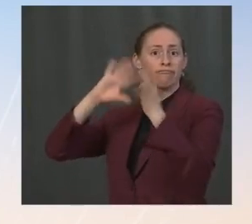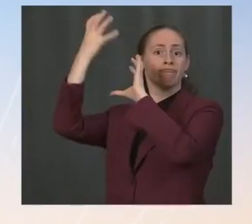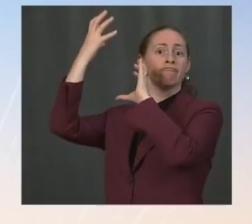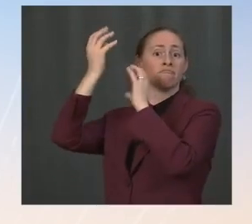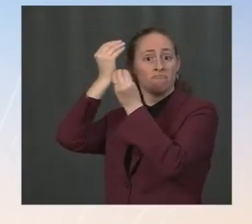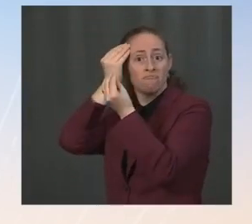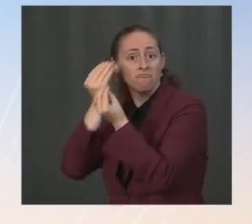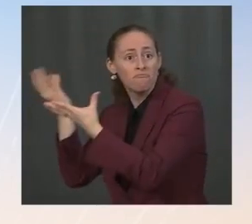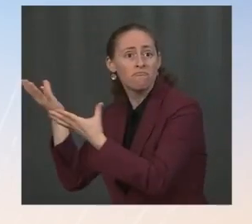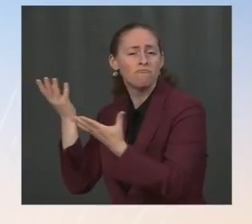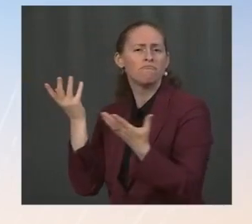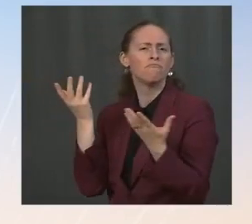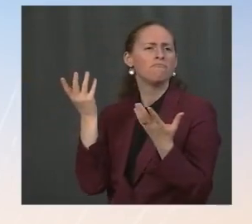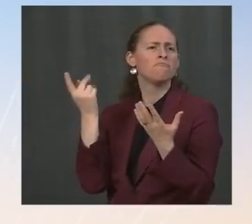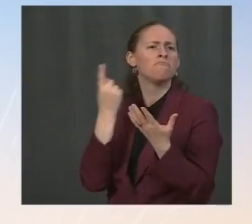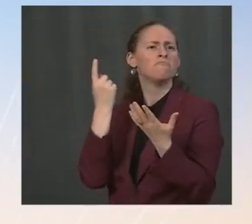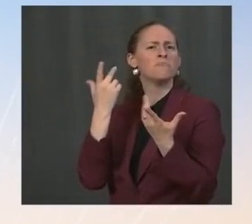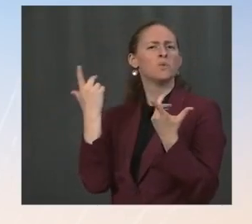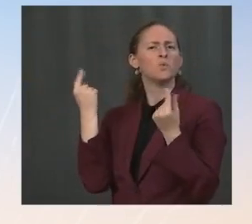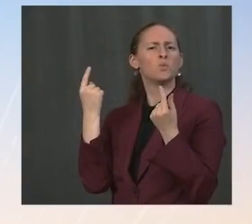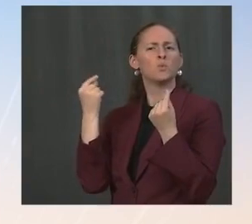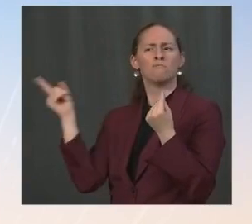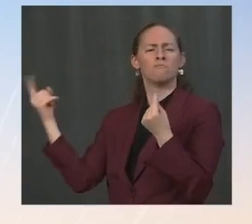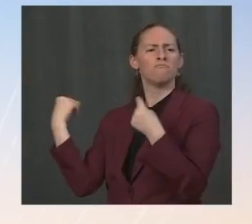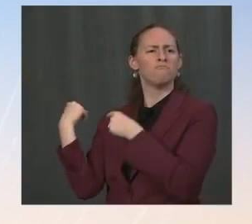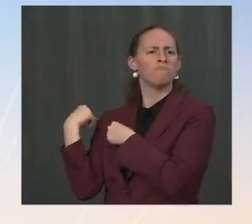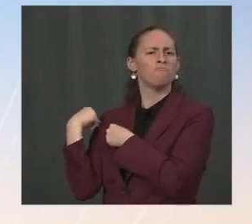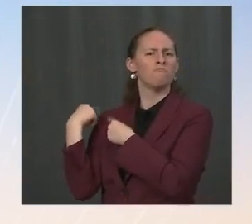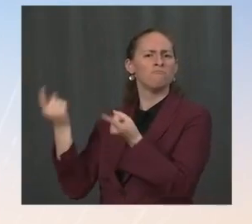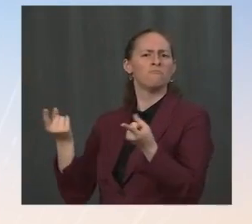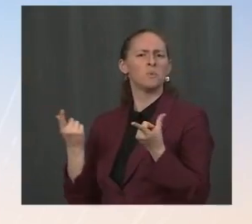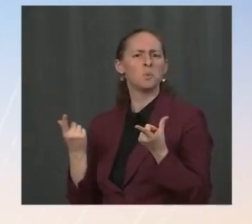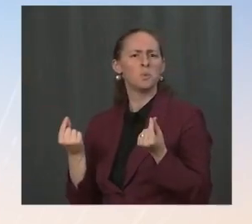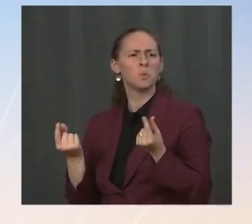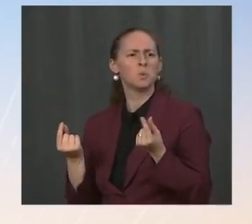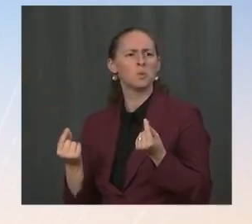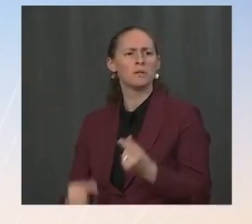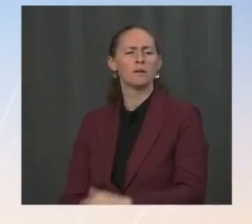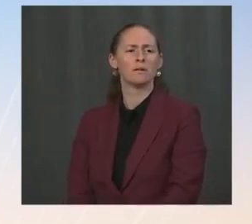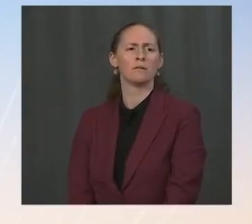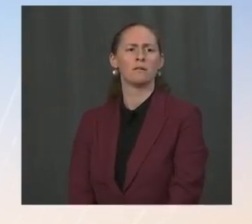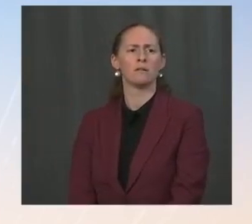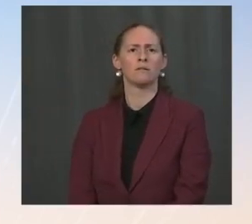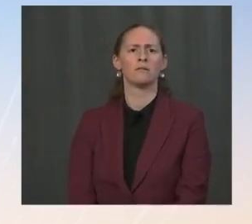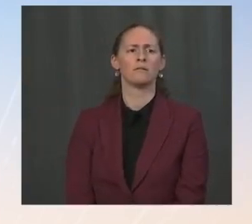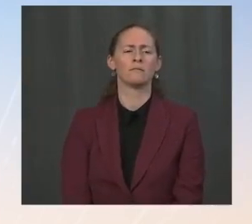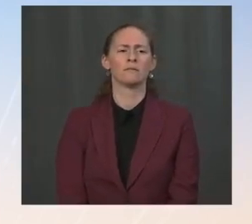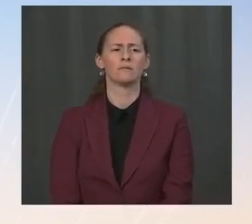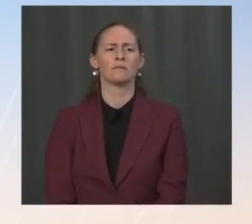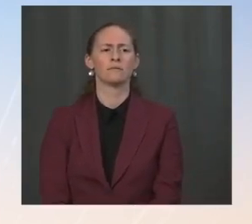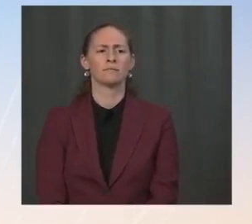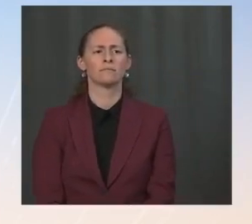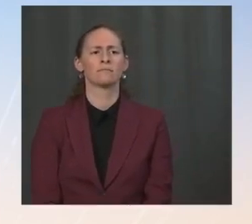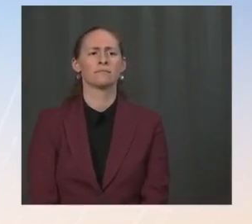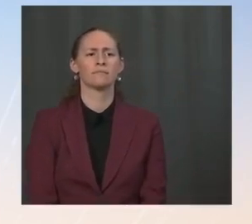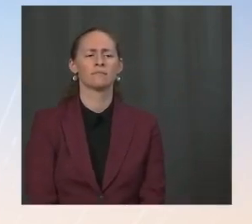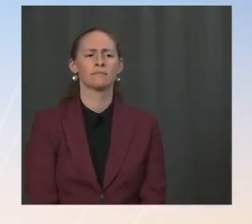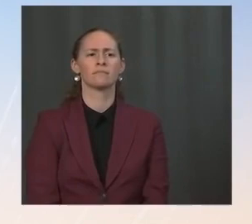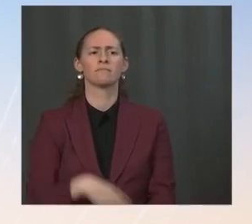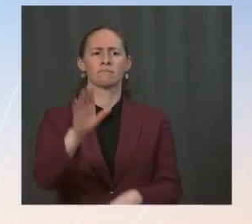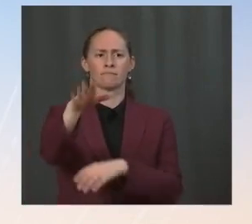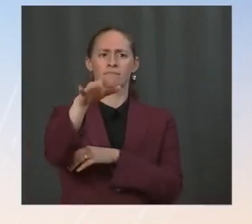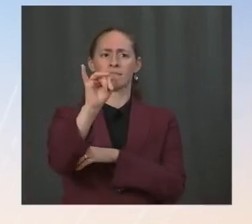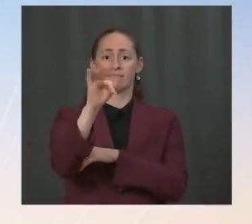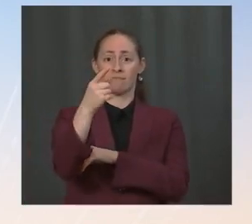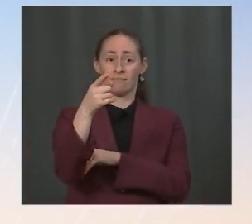color behind the scenes today. Sure. For people who are watching, color means additional details of what he was up to. I will say, Karen,